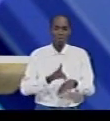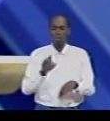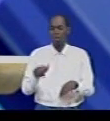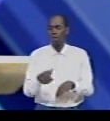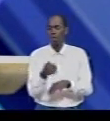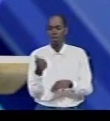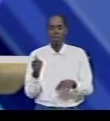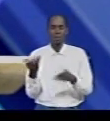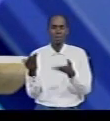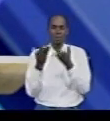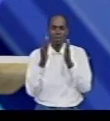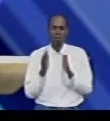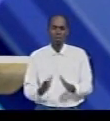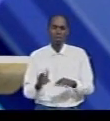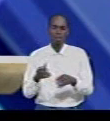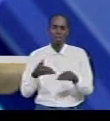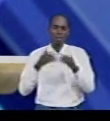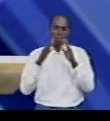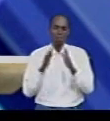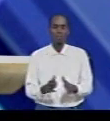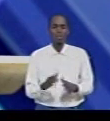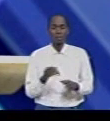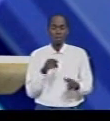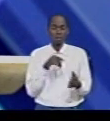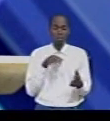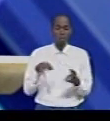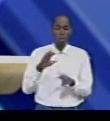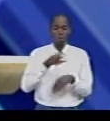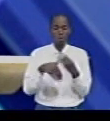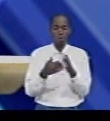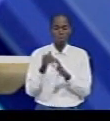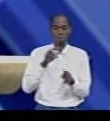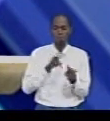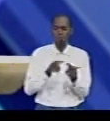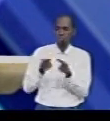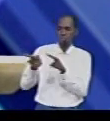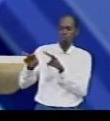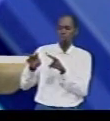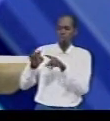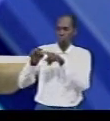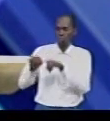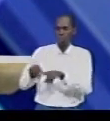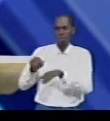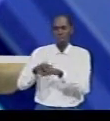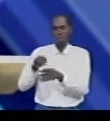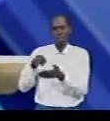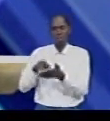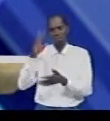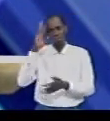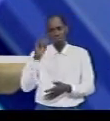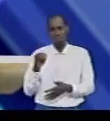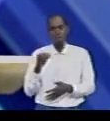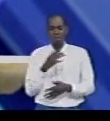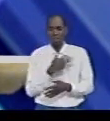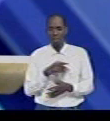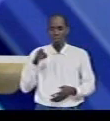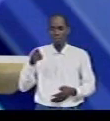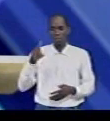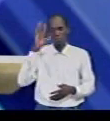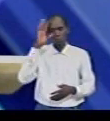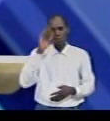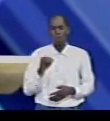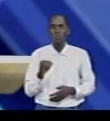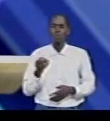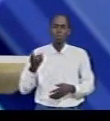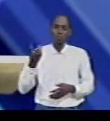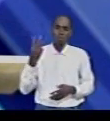of God. It was a man they looked up to. It was a man who was once used by God, a great preacher,